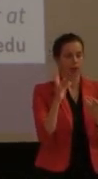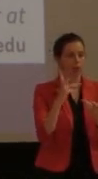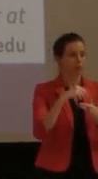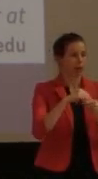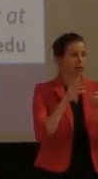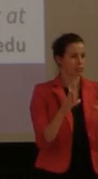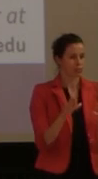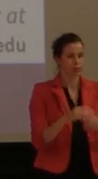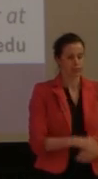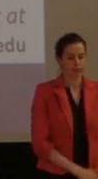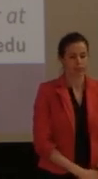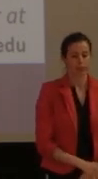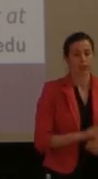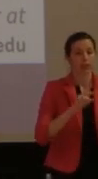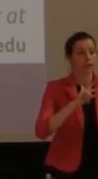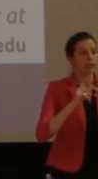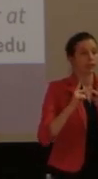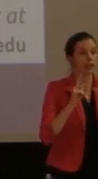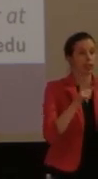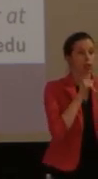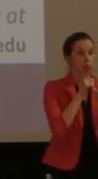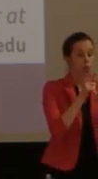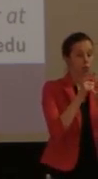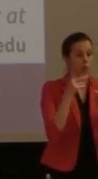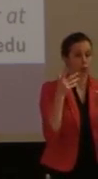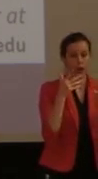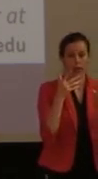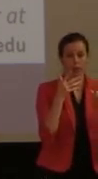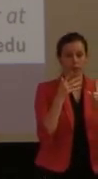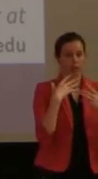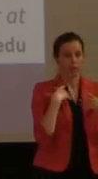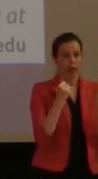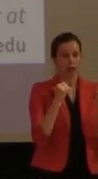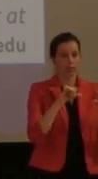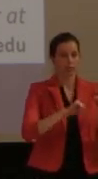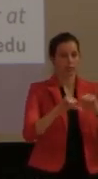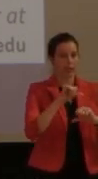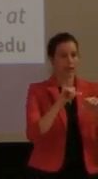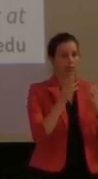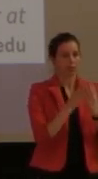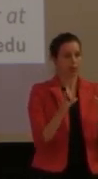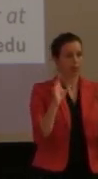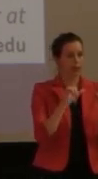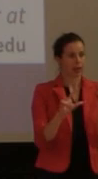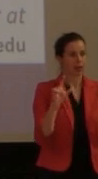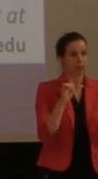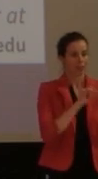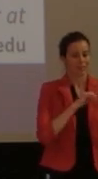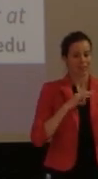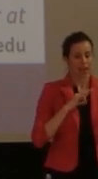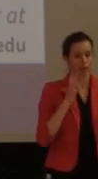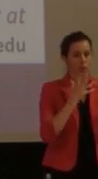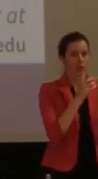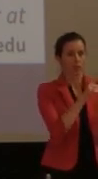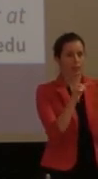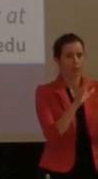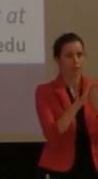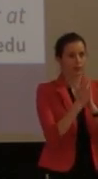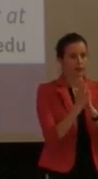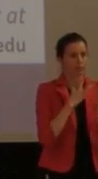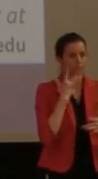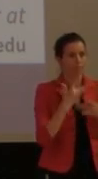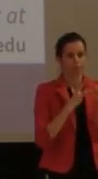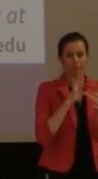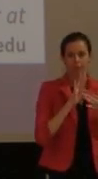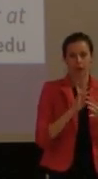Our second goal with the Community Engagement Network is to get health sciences and public library staff excited about the All of Us Research Program. So